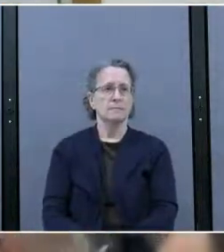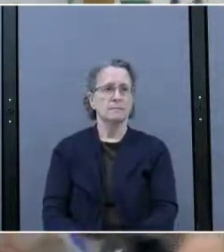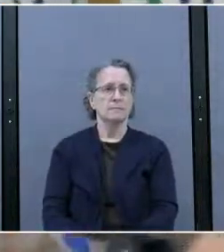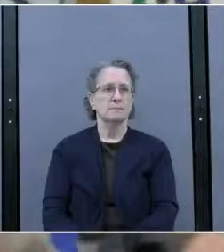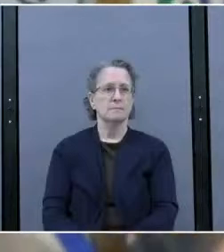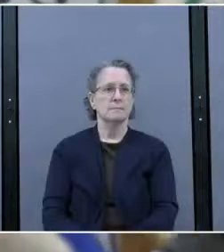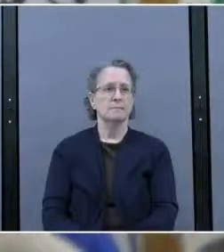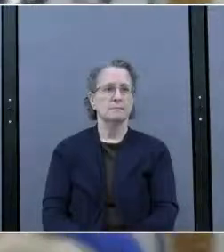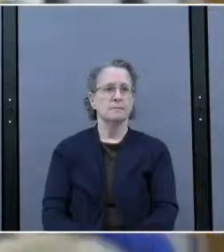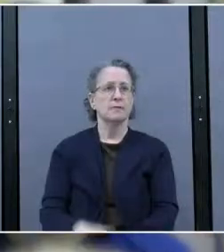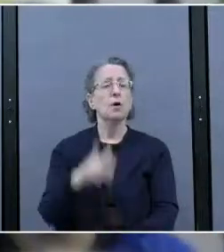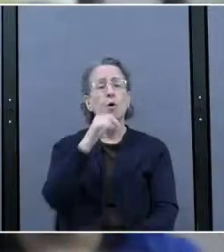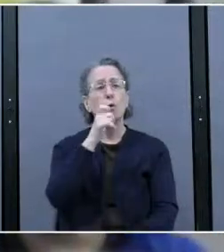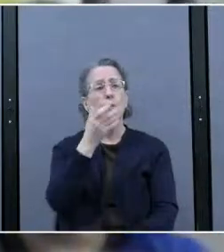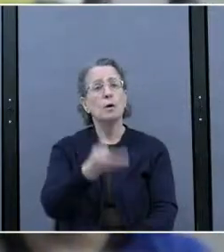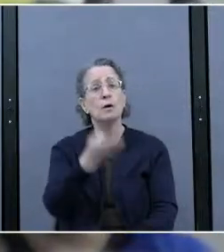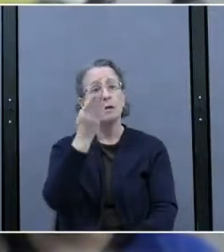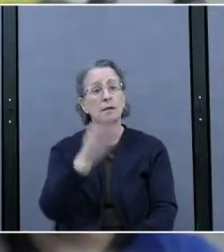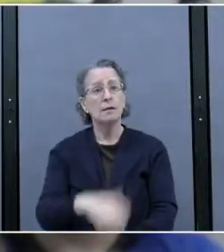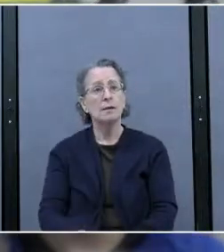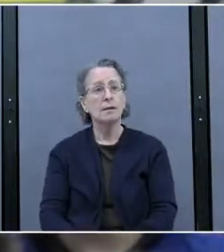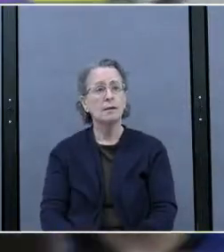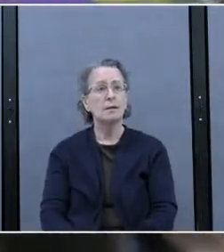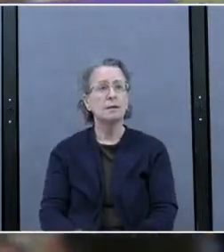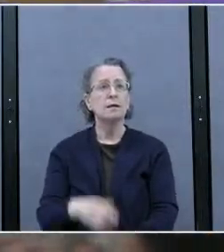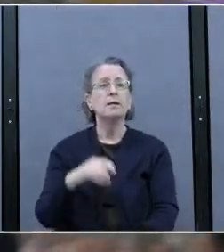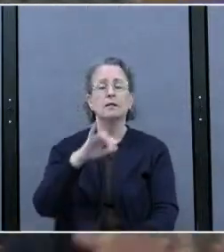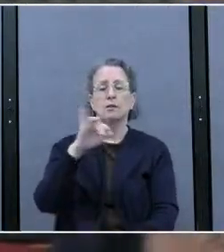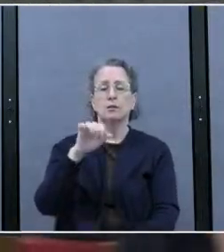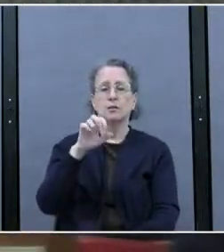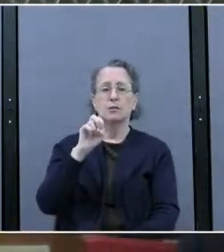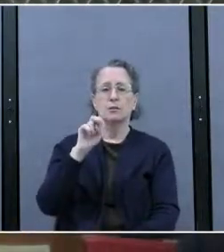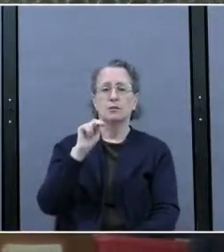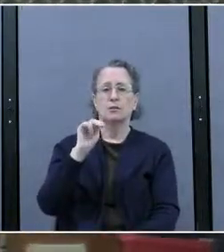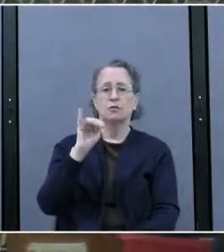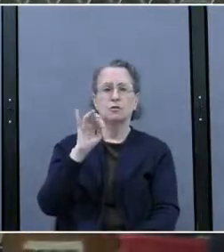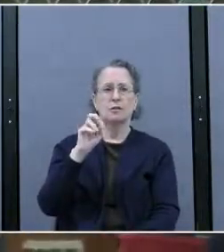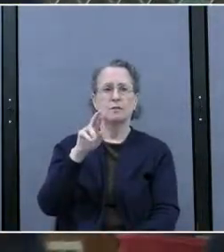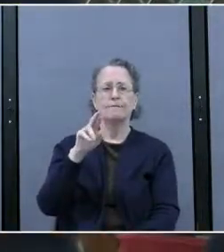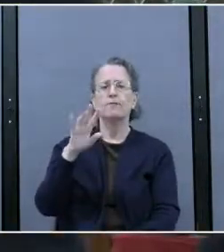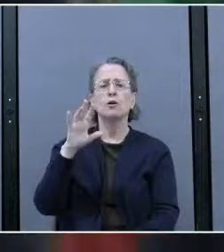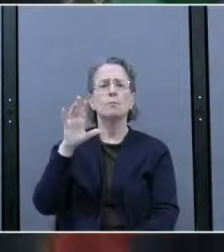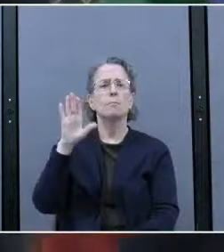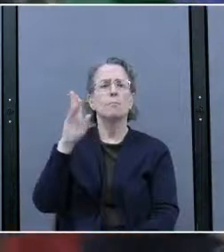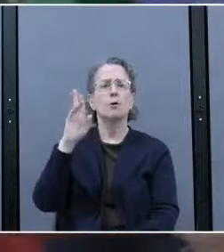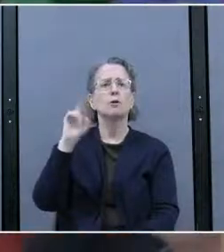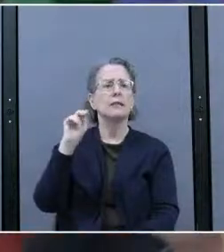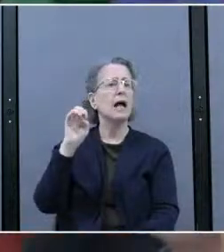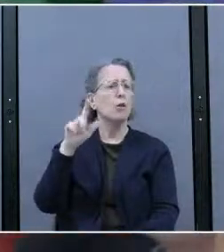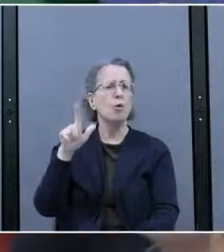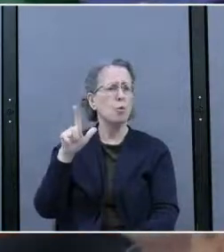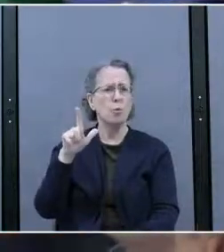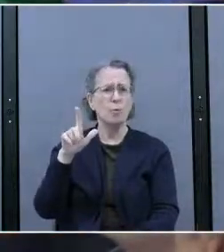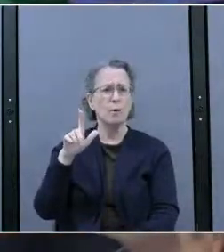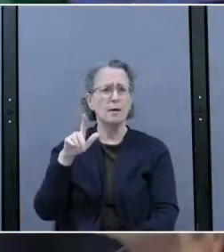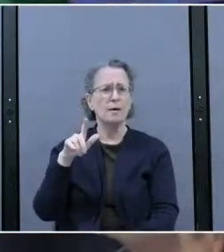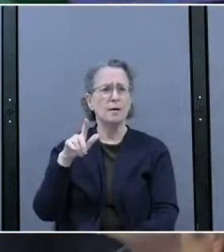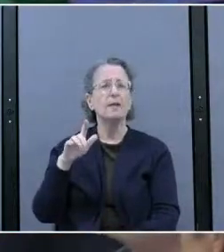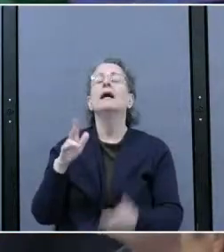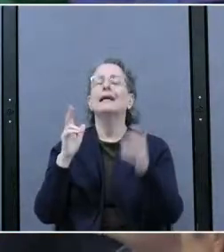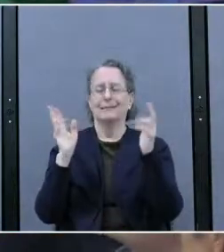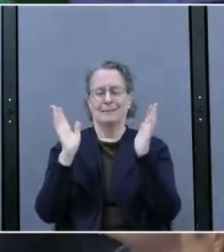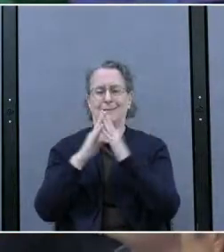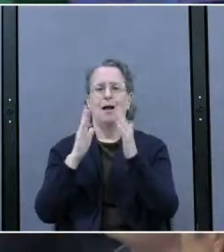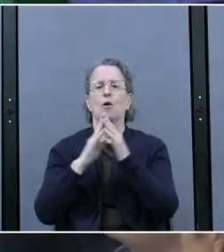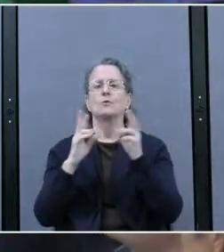The would you assessment. introduce yourself? I'm sorry, I'm Jennifer Burnell, Town Assessor. The assessment, the tax is assessed